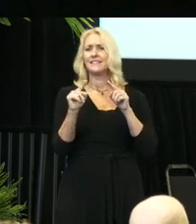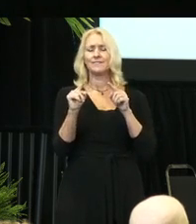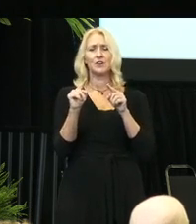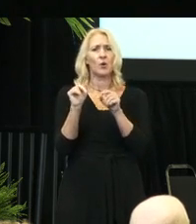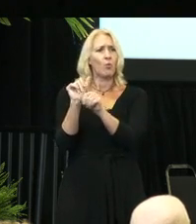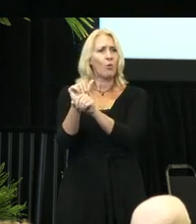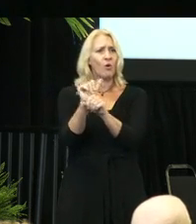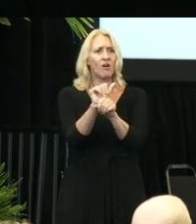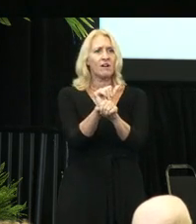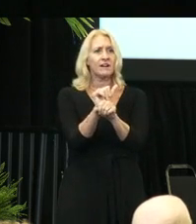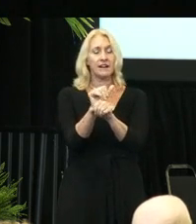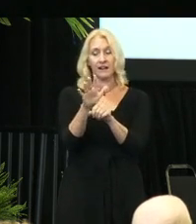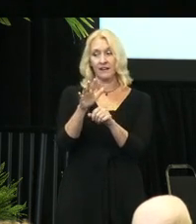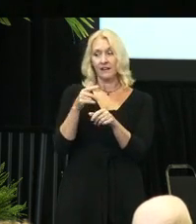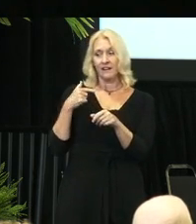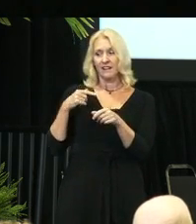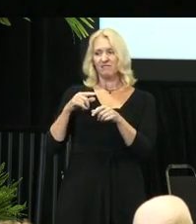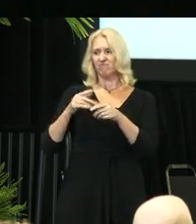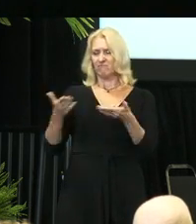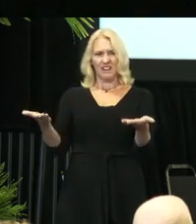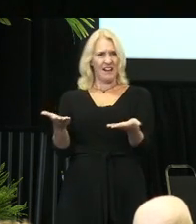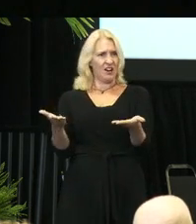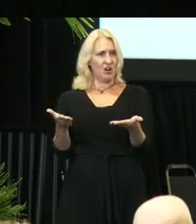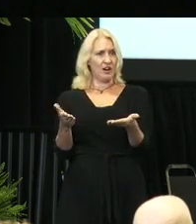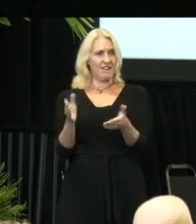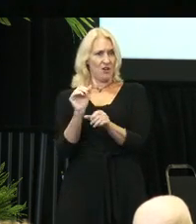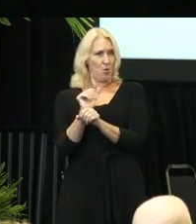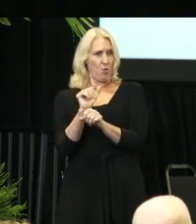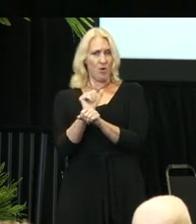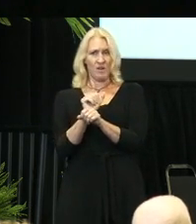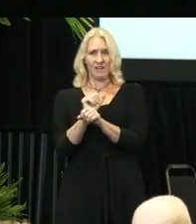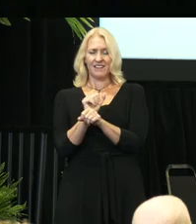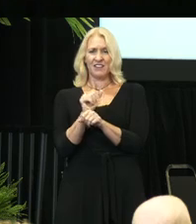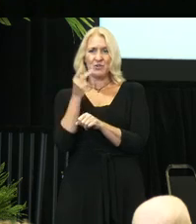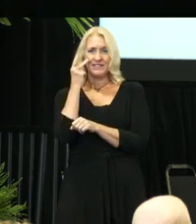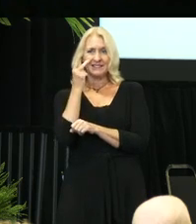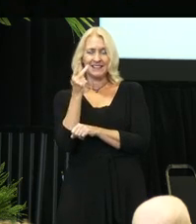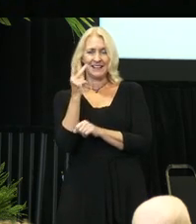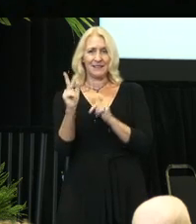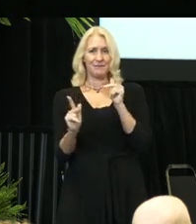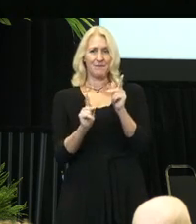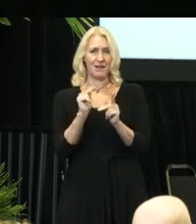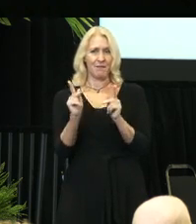you work in that profession, you see people every day who are at their